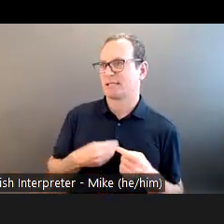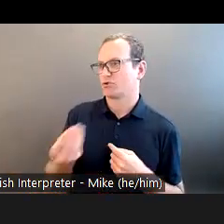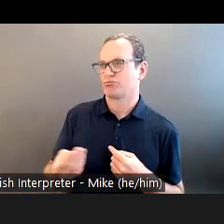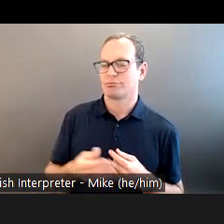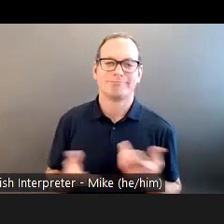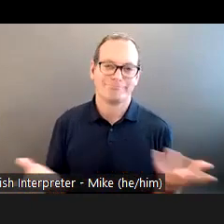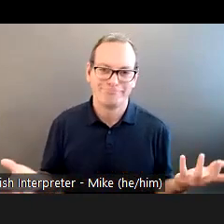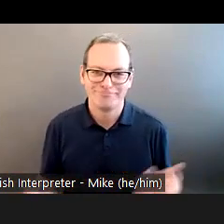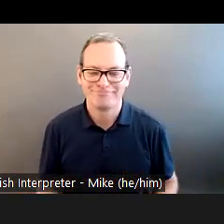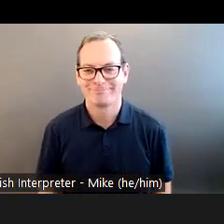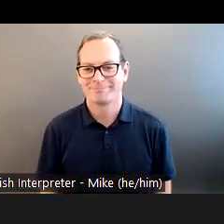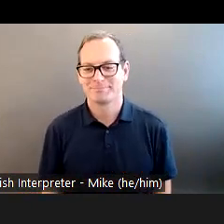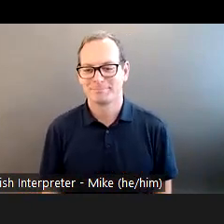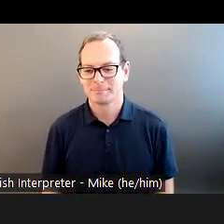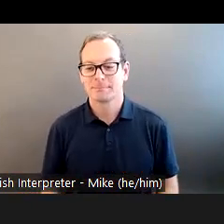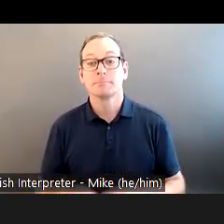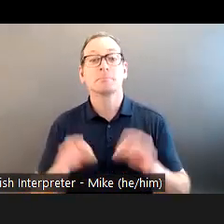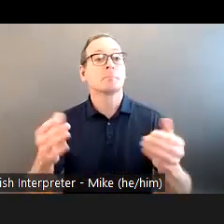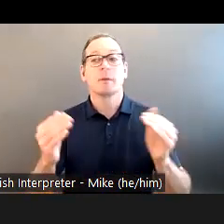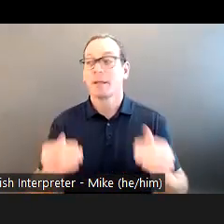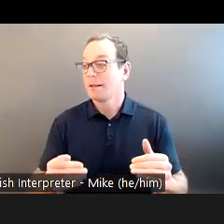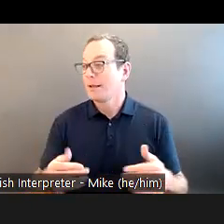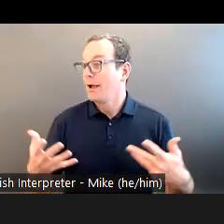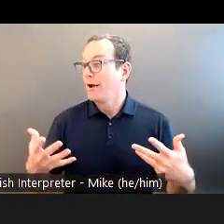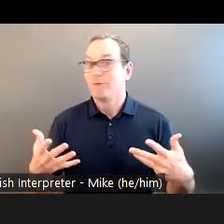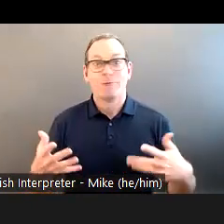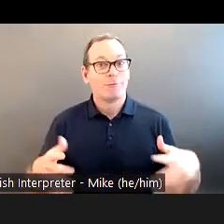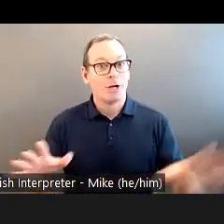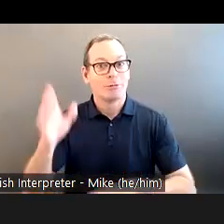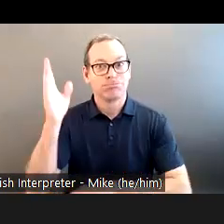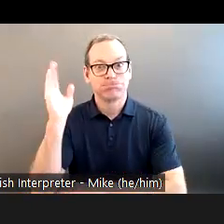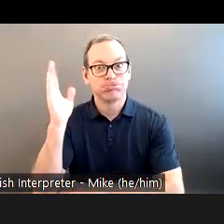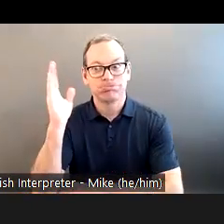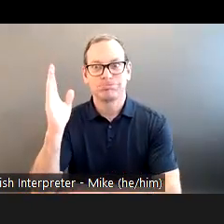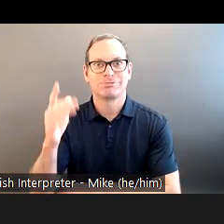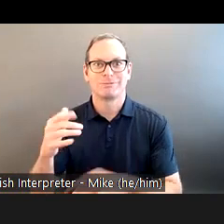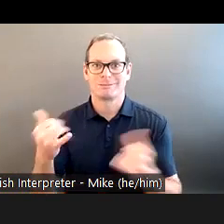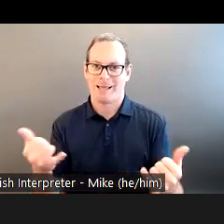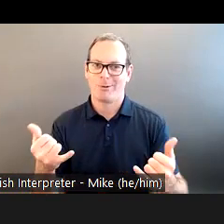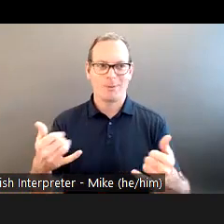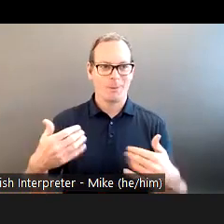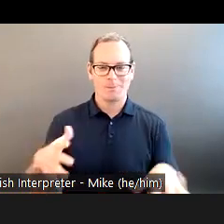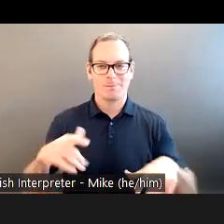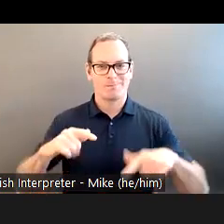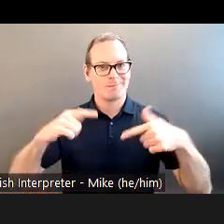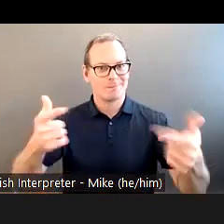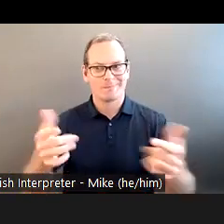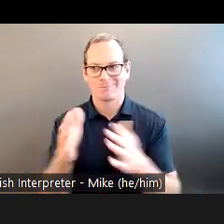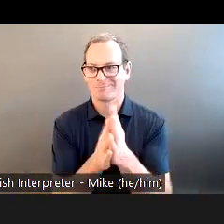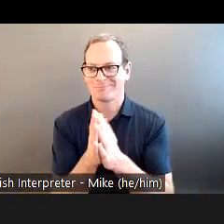And that concludes our first half. So I'm sure there will be lots of questions that have come up.